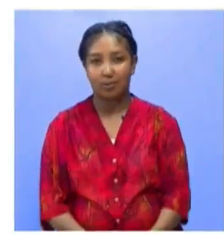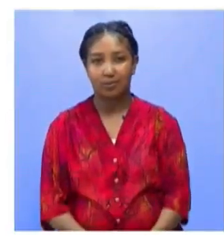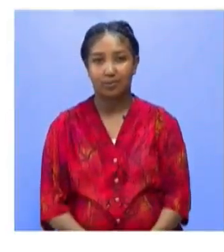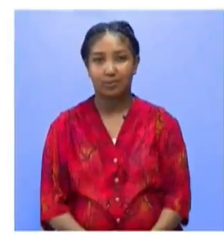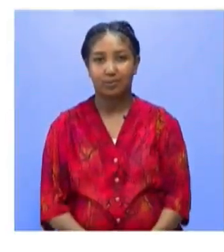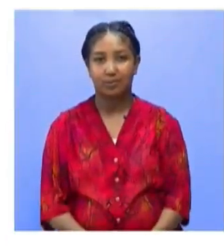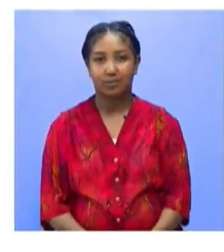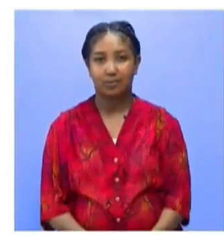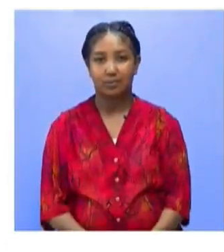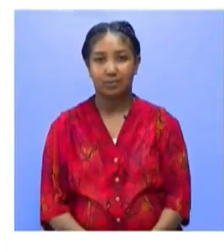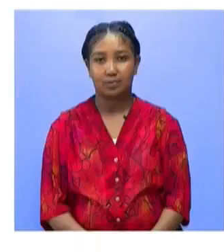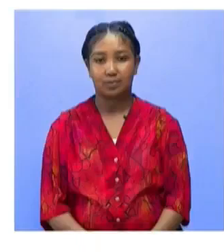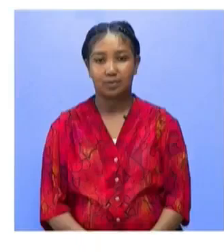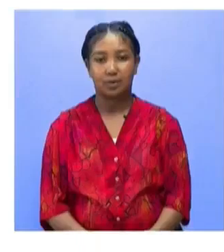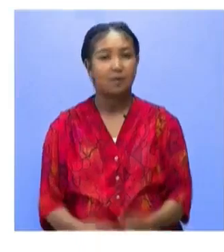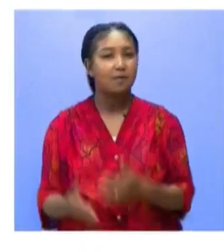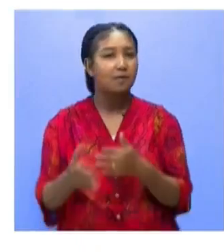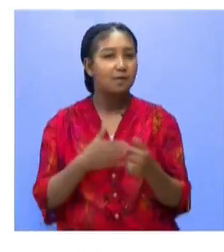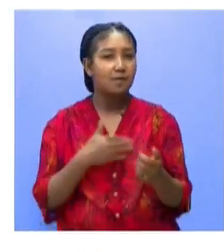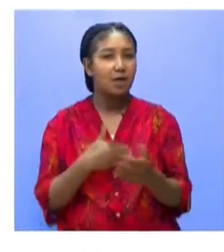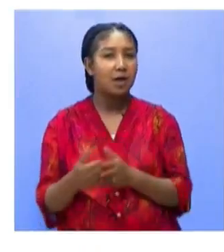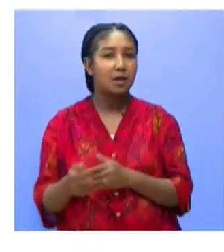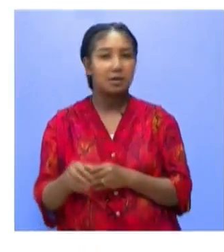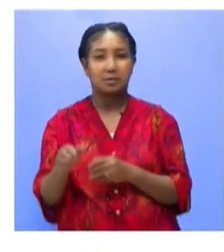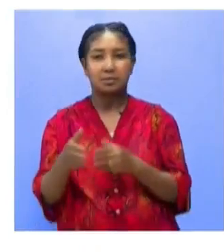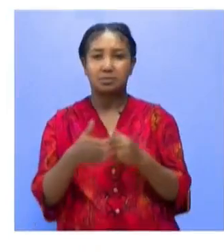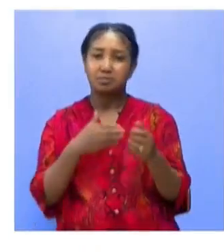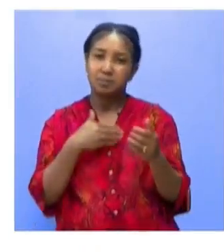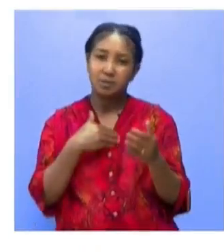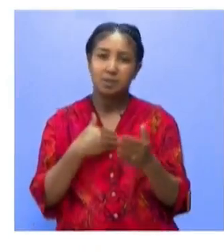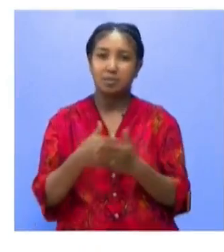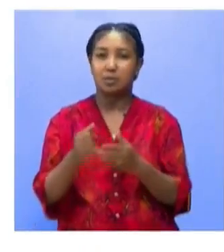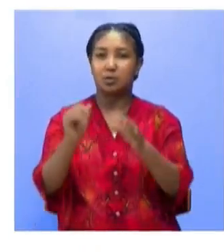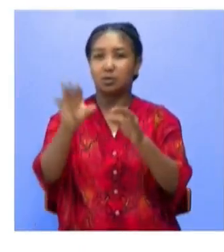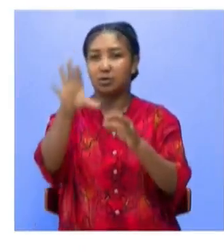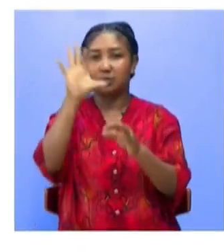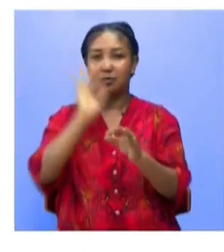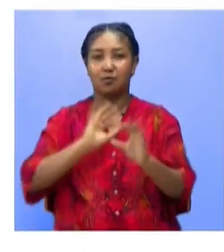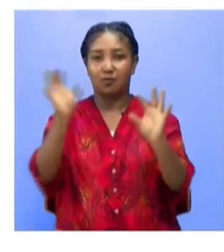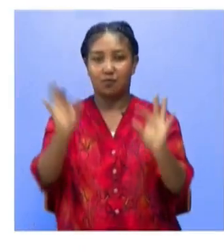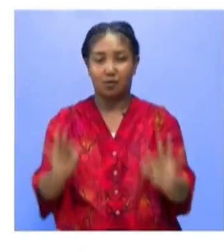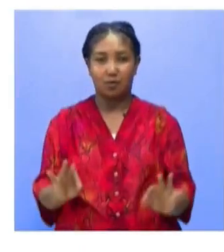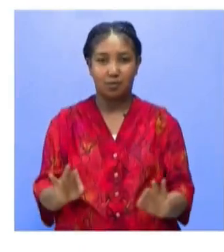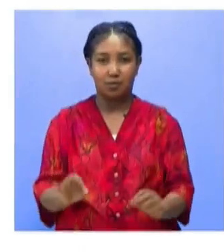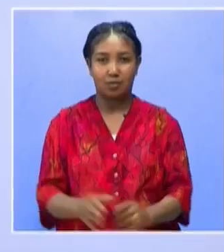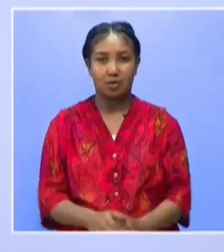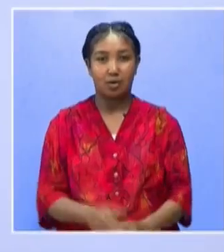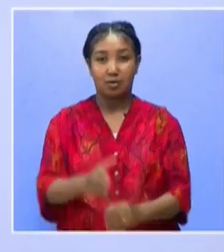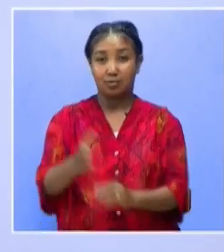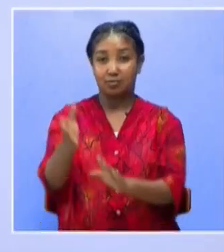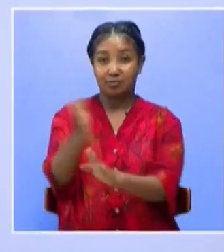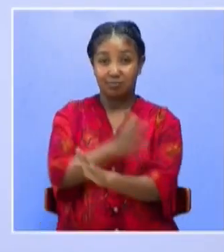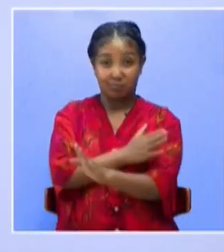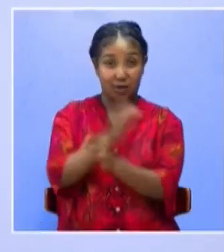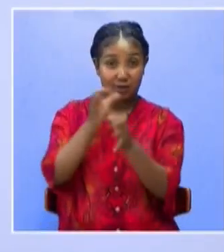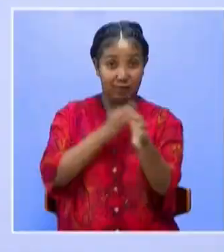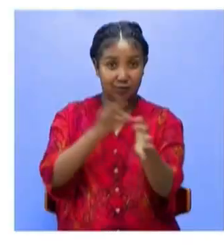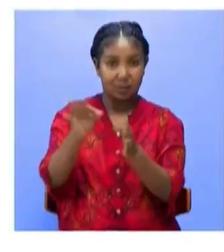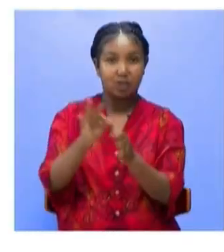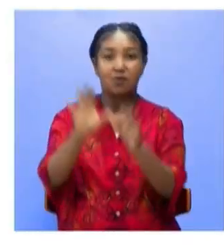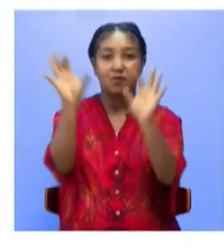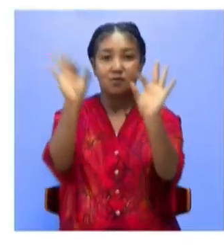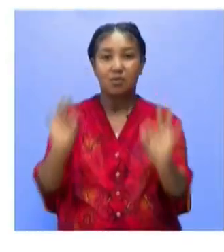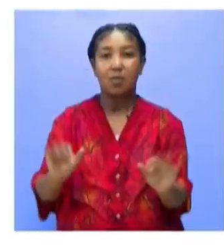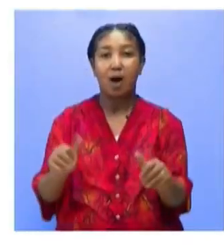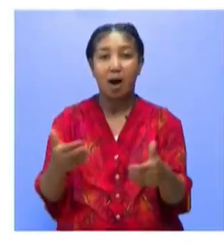Interrogative is very simple to drive such kinds of forms. Yes, as we have said so far, the form is